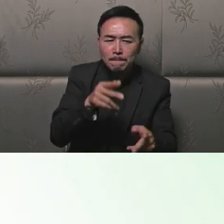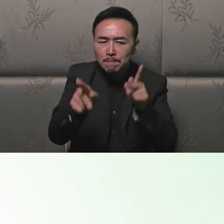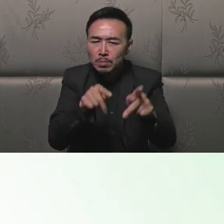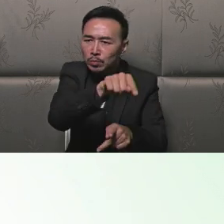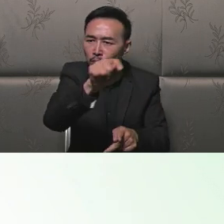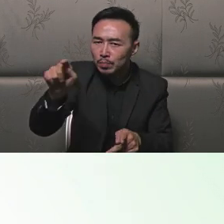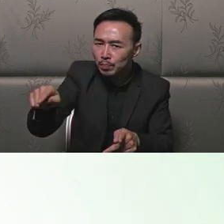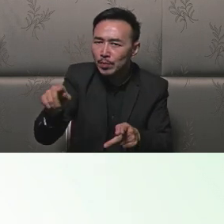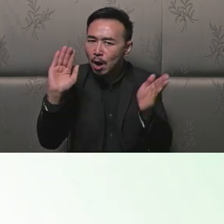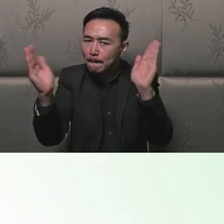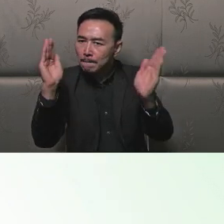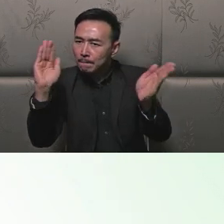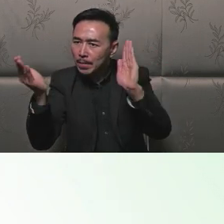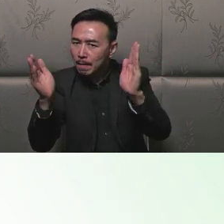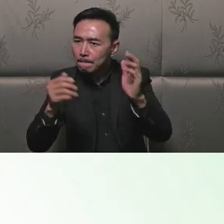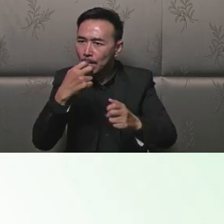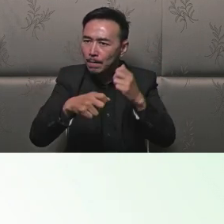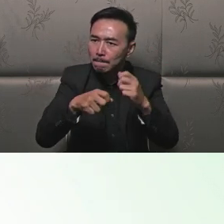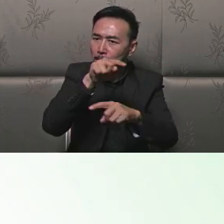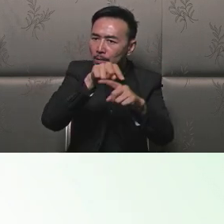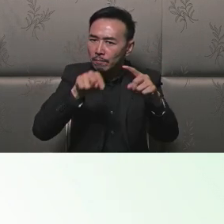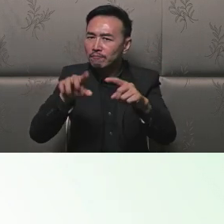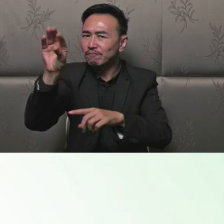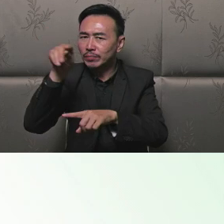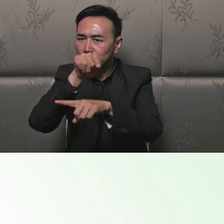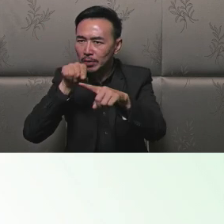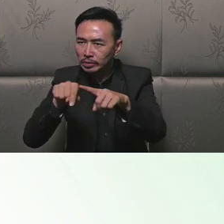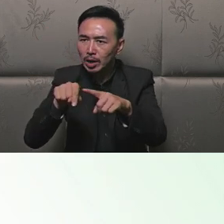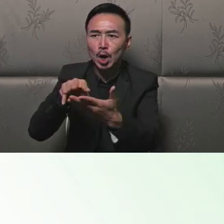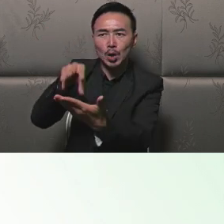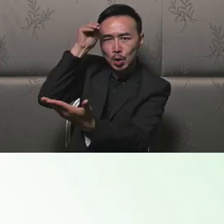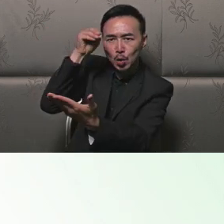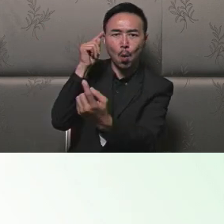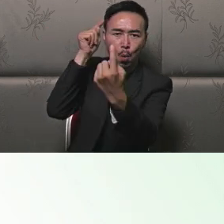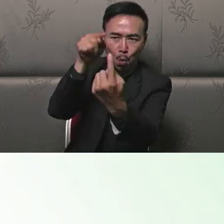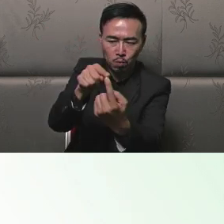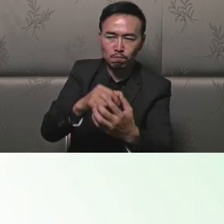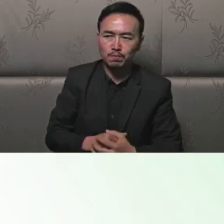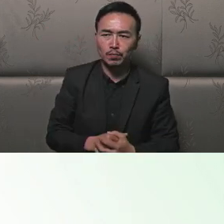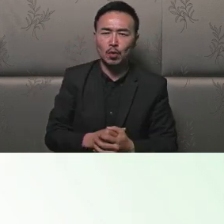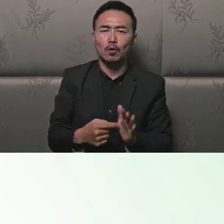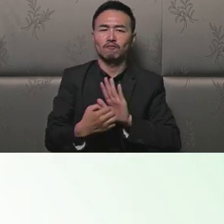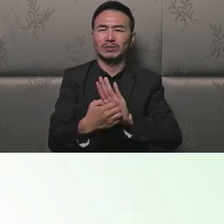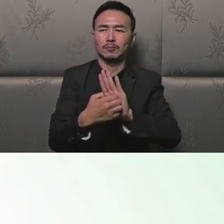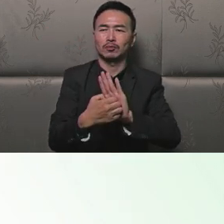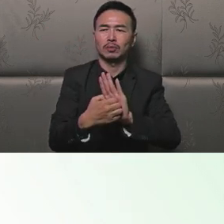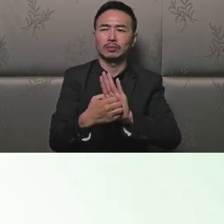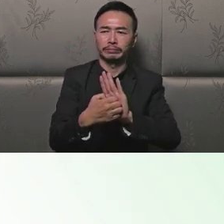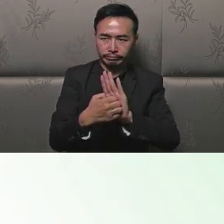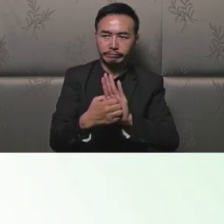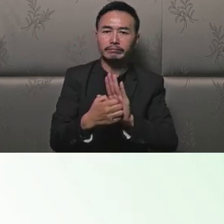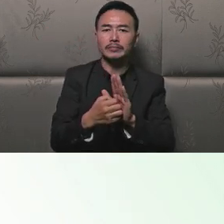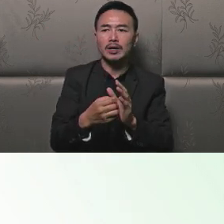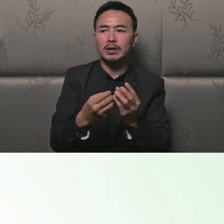idea, because that sounds like a low bar, but it was 1% in 2019 and it was 6% in